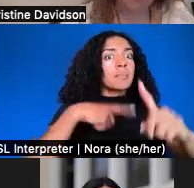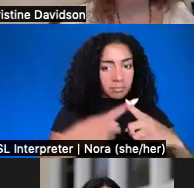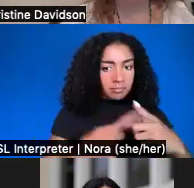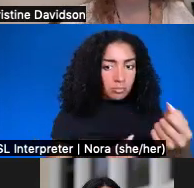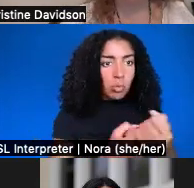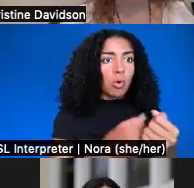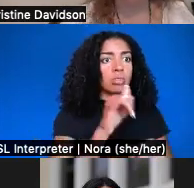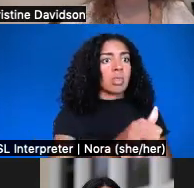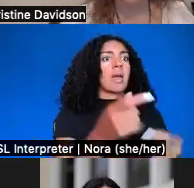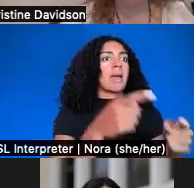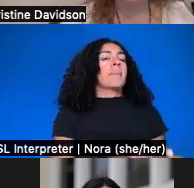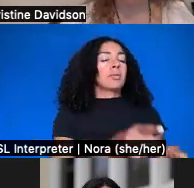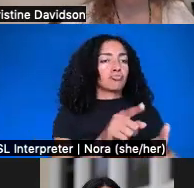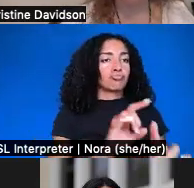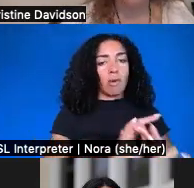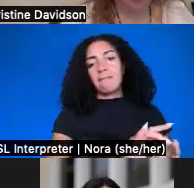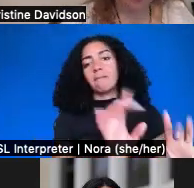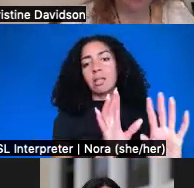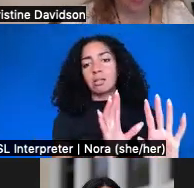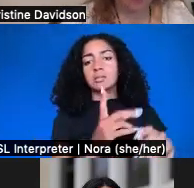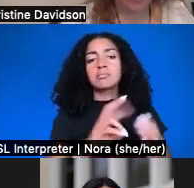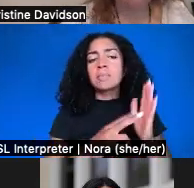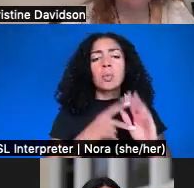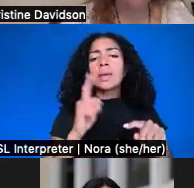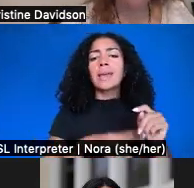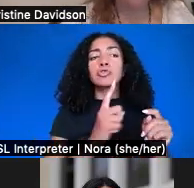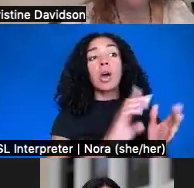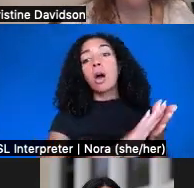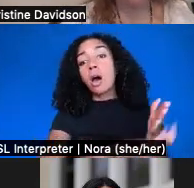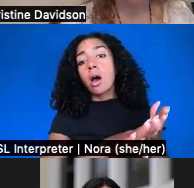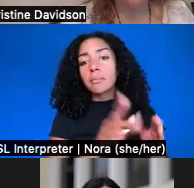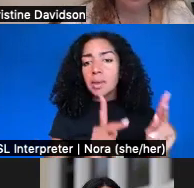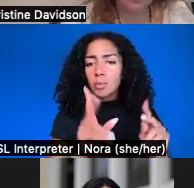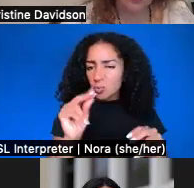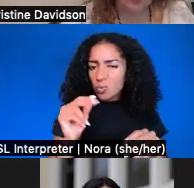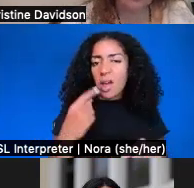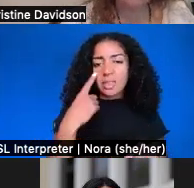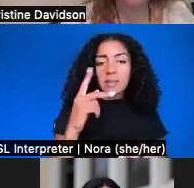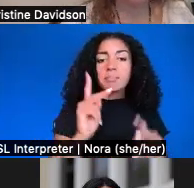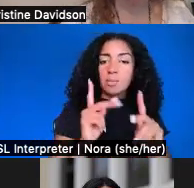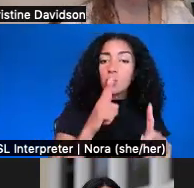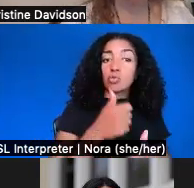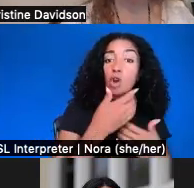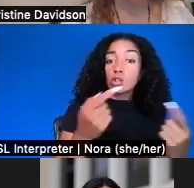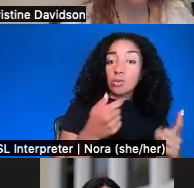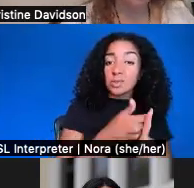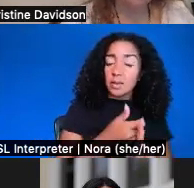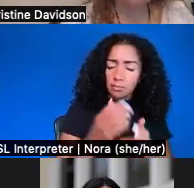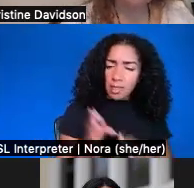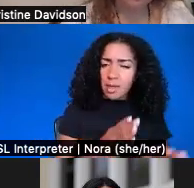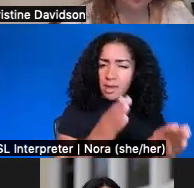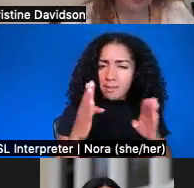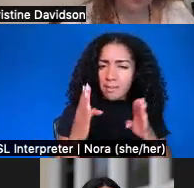can't let people off the hook, right? I think that they are very planful, they're manipulators, it's very